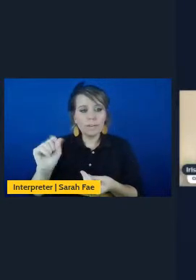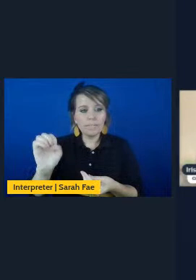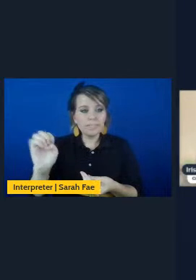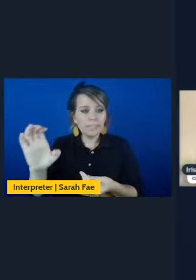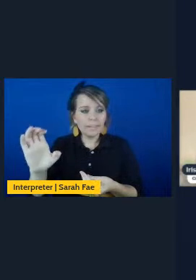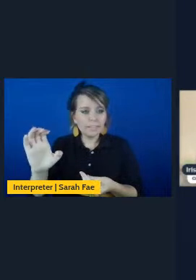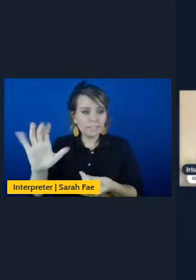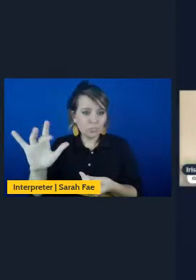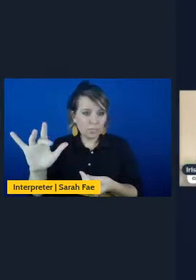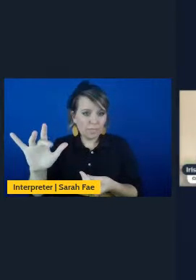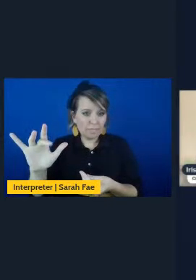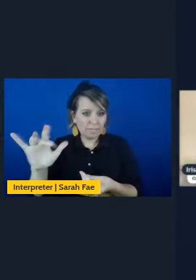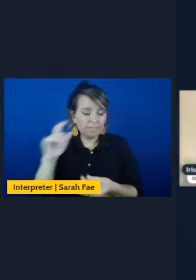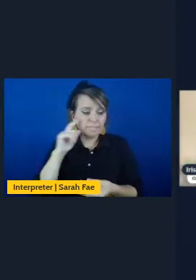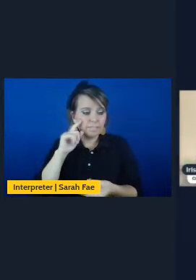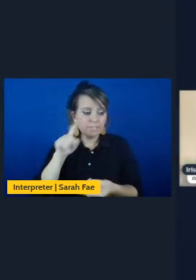this